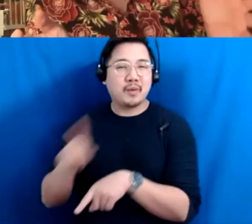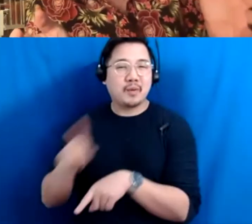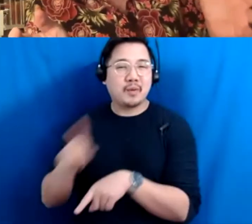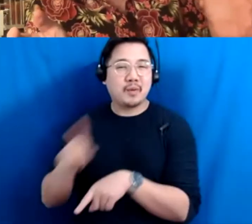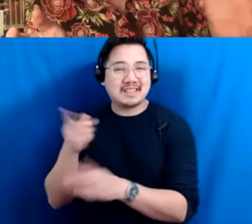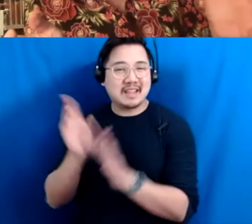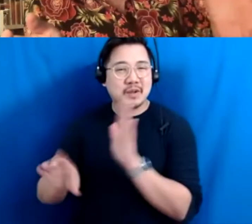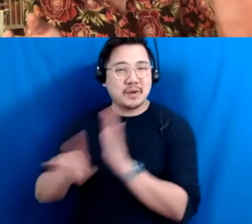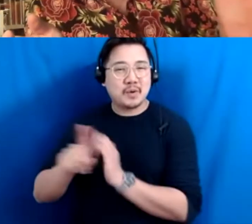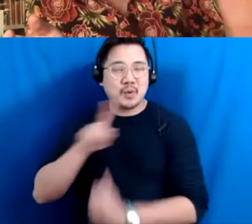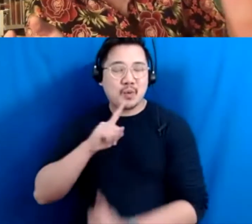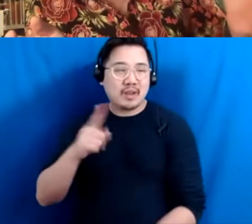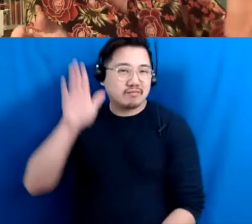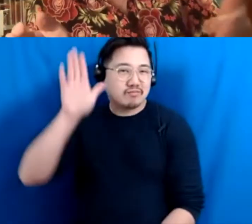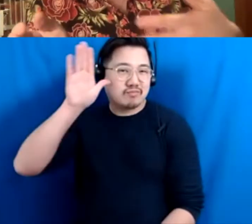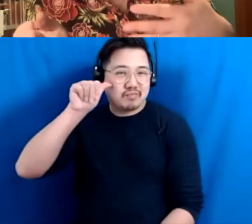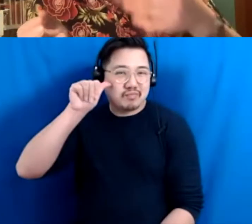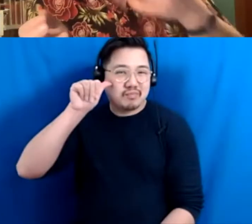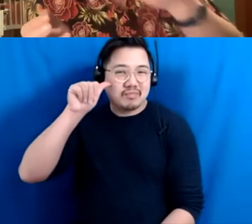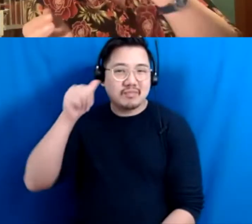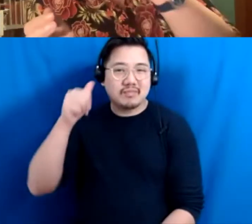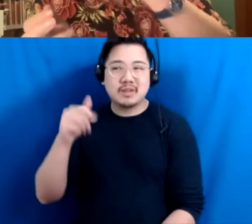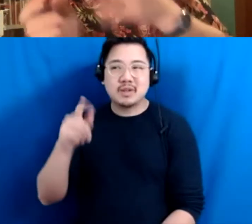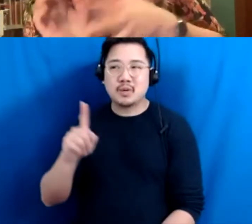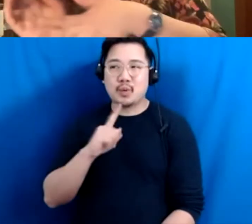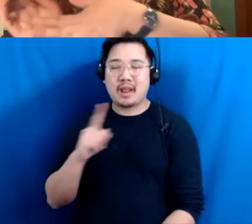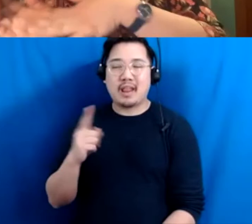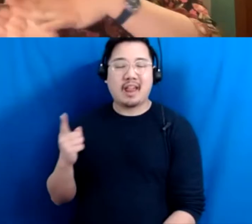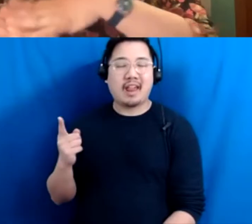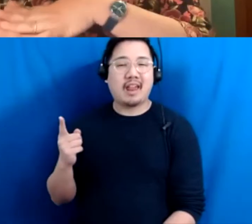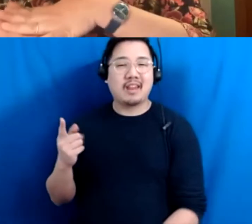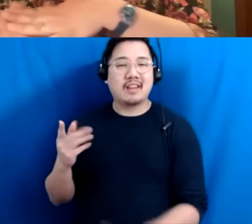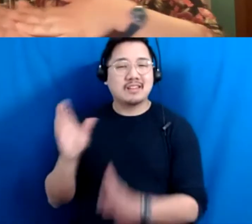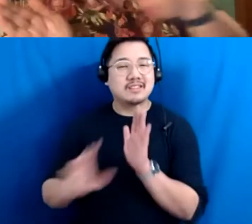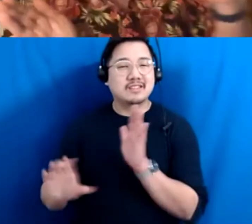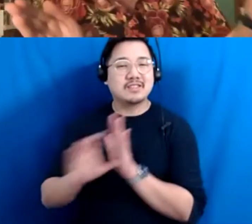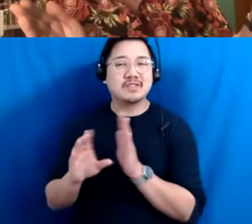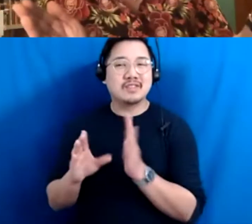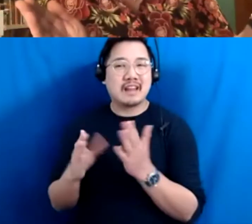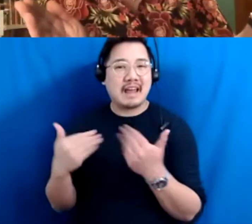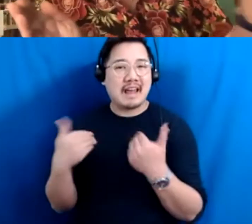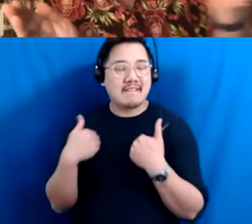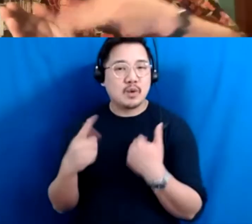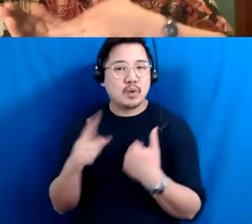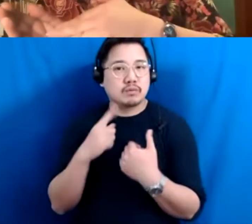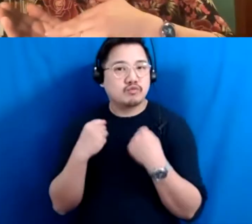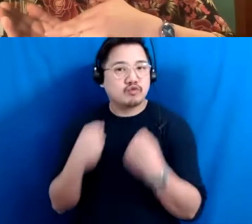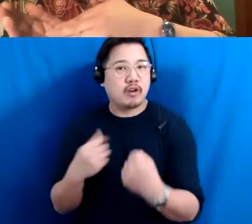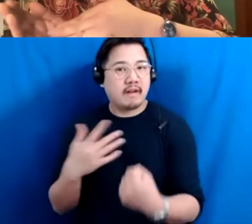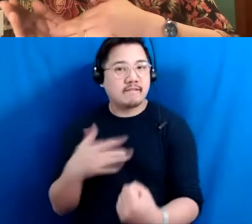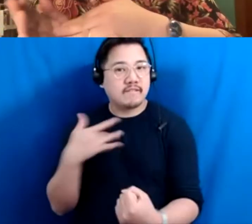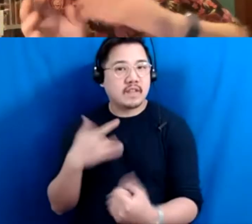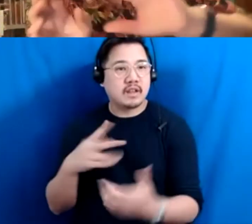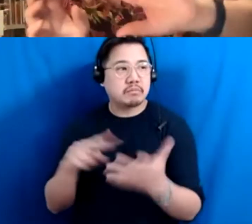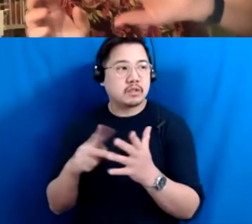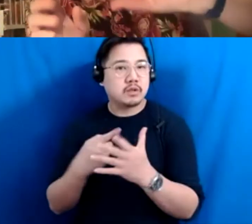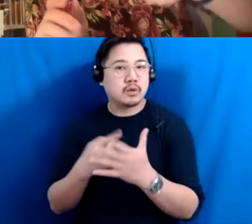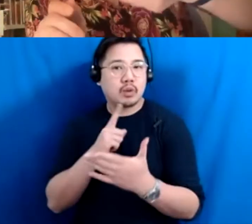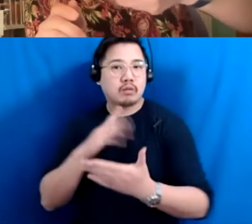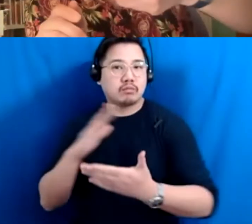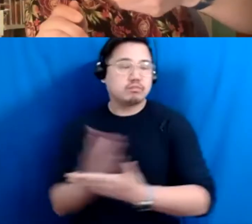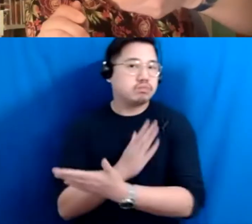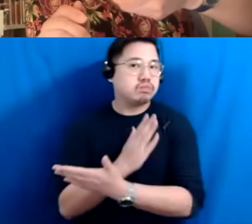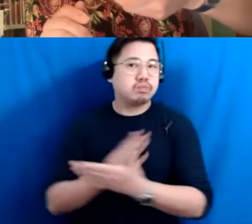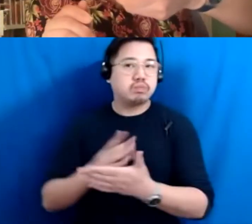characters. Not only do they have extreme feelings, but they move from one extreme to another so quickly, and they